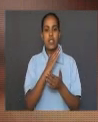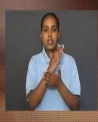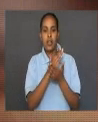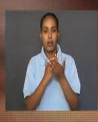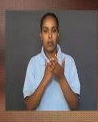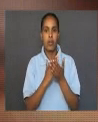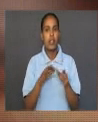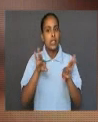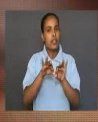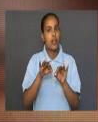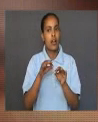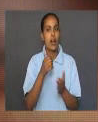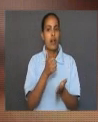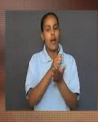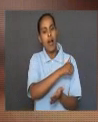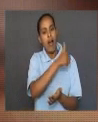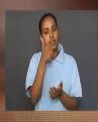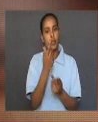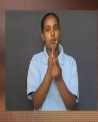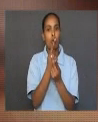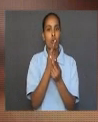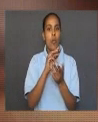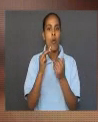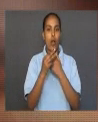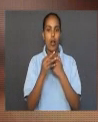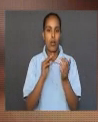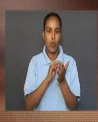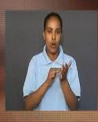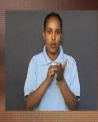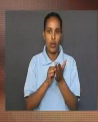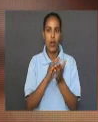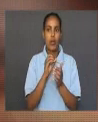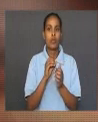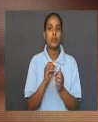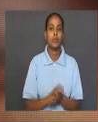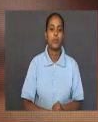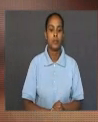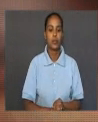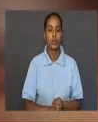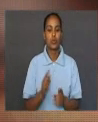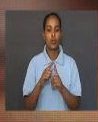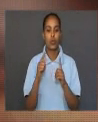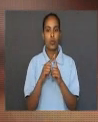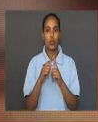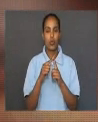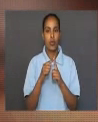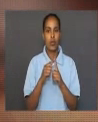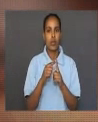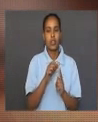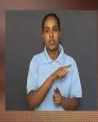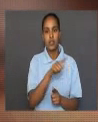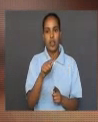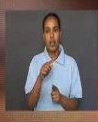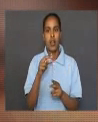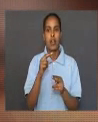Some need the help of other protein molecules called chaperones to fold into their